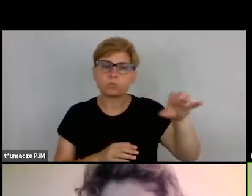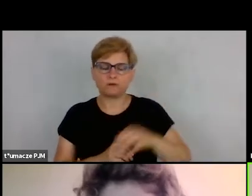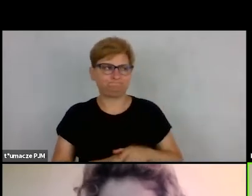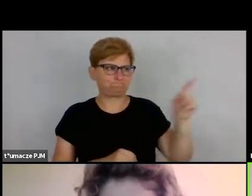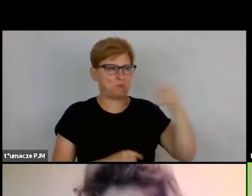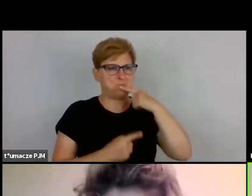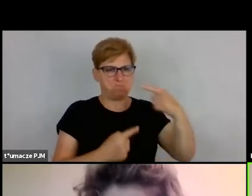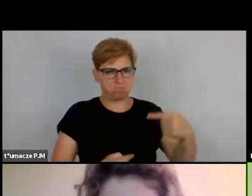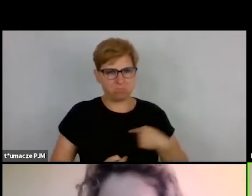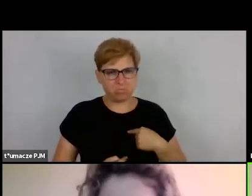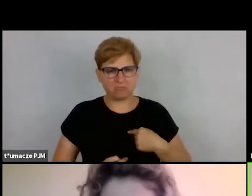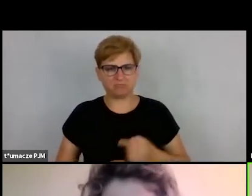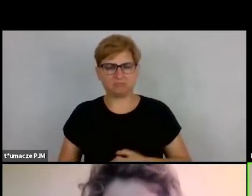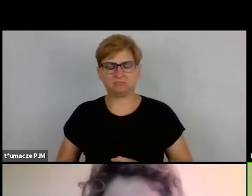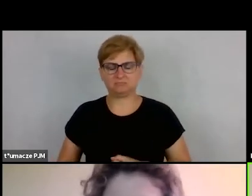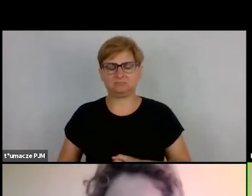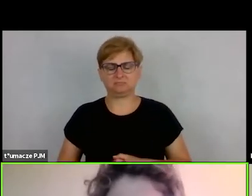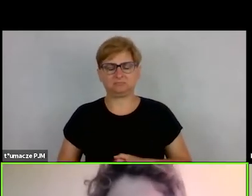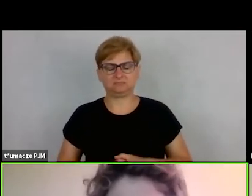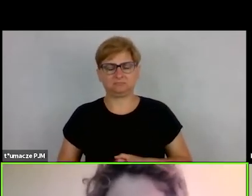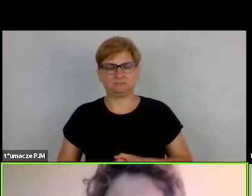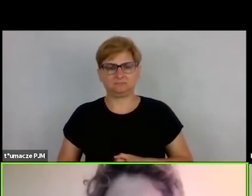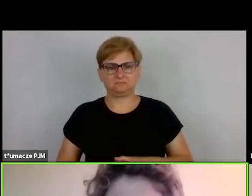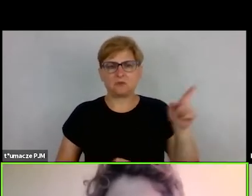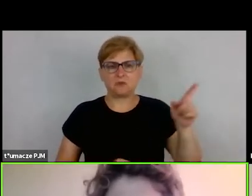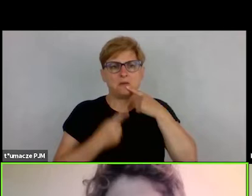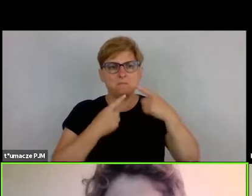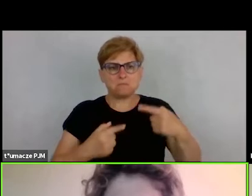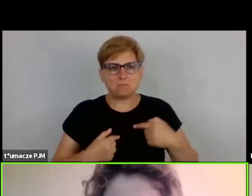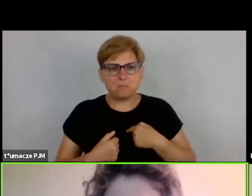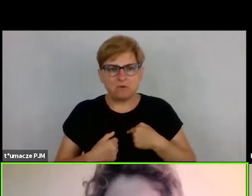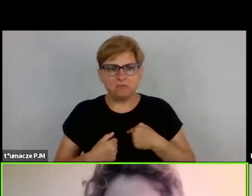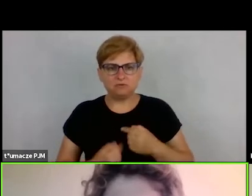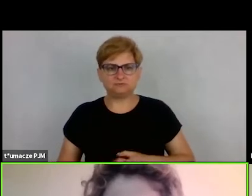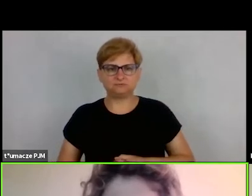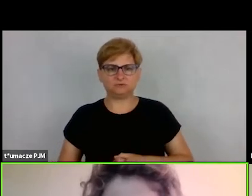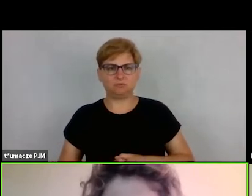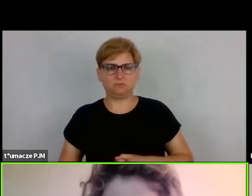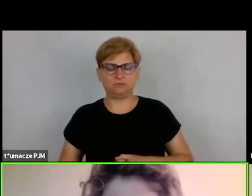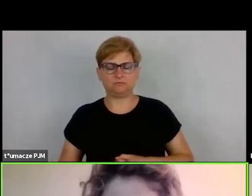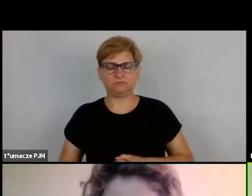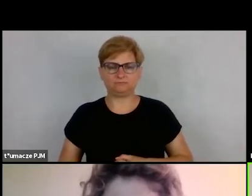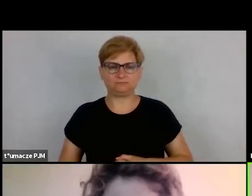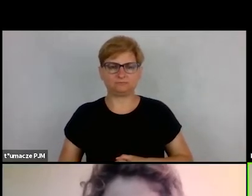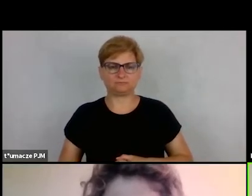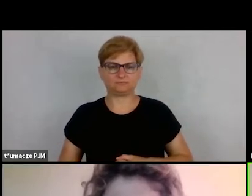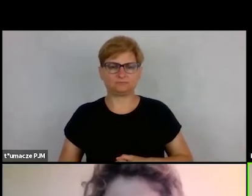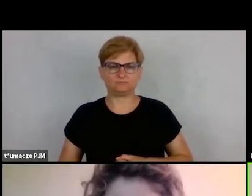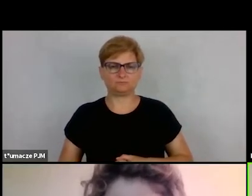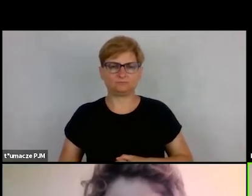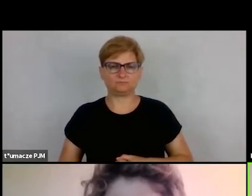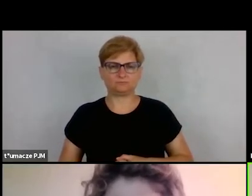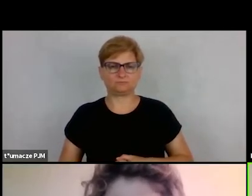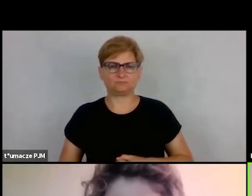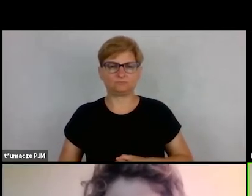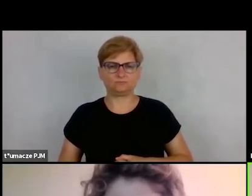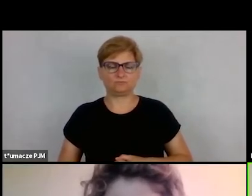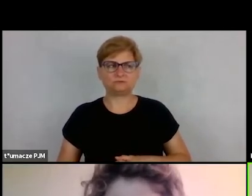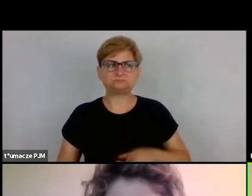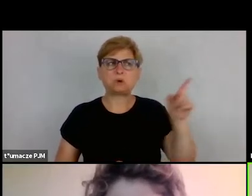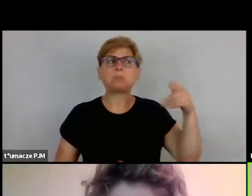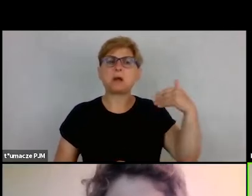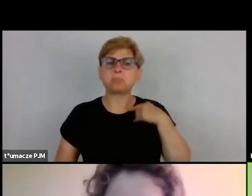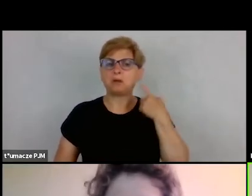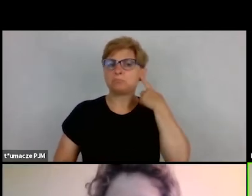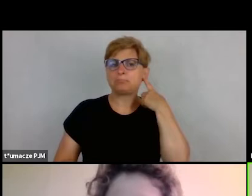men. Go and work with those men. And it was this moment that I'm sure many of you can relate to, where a light